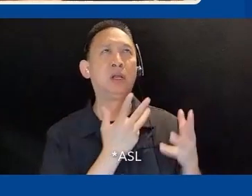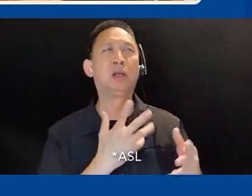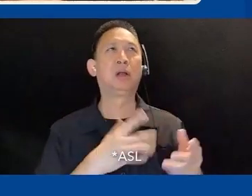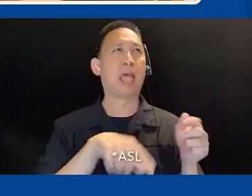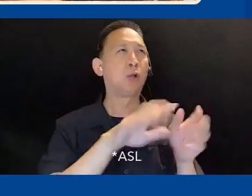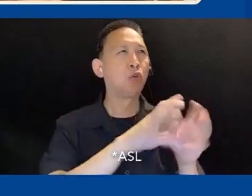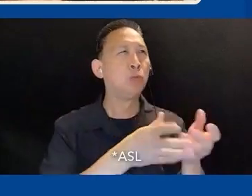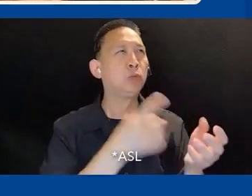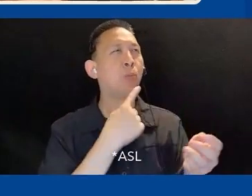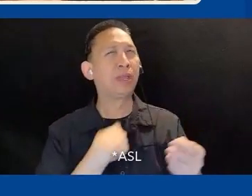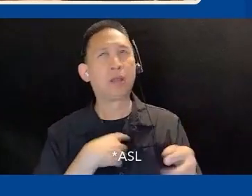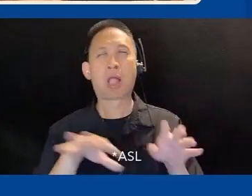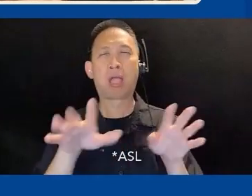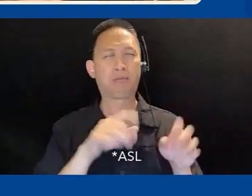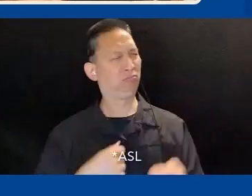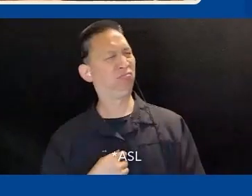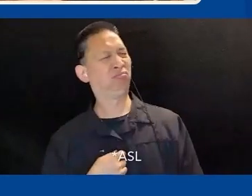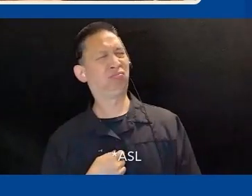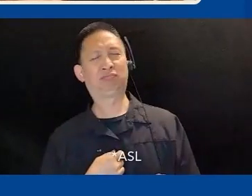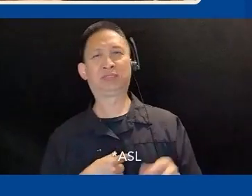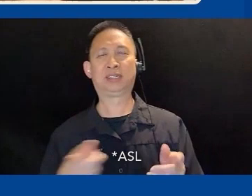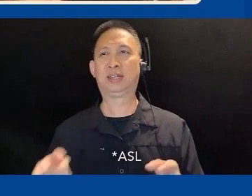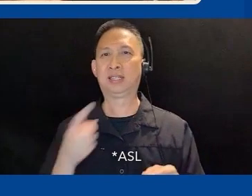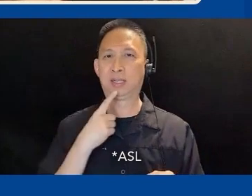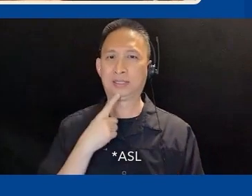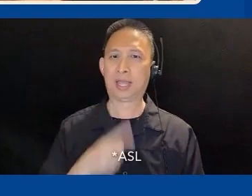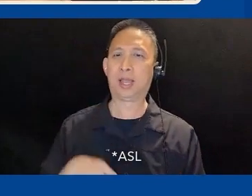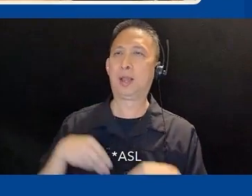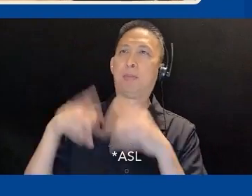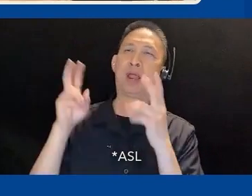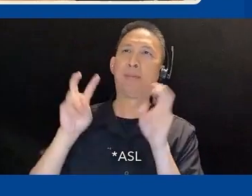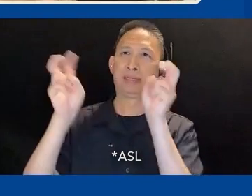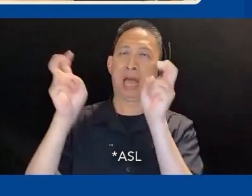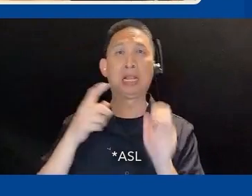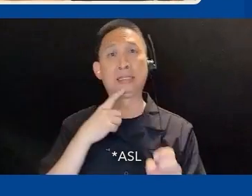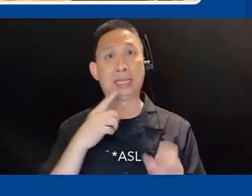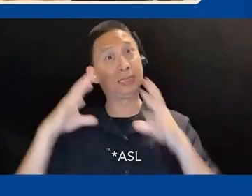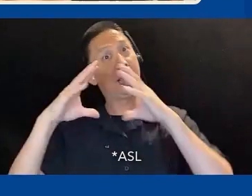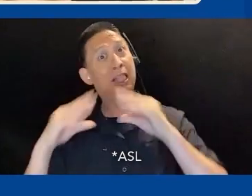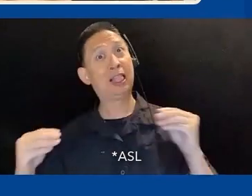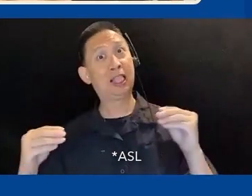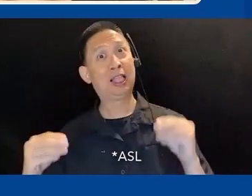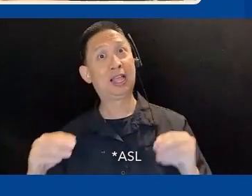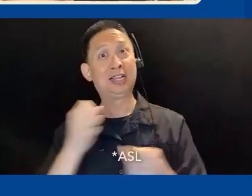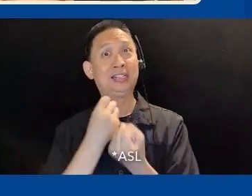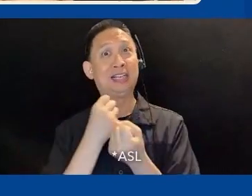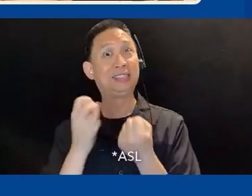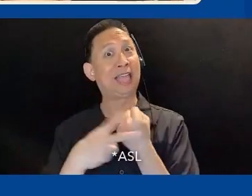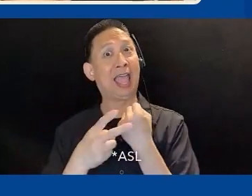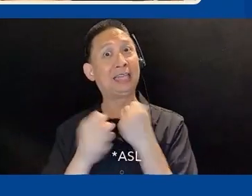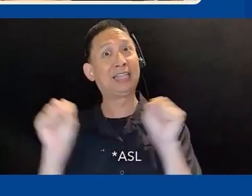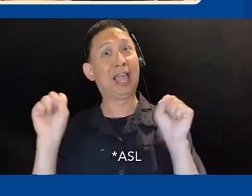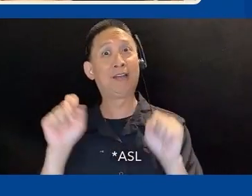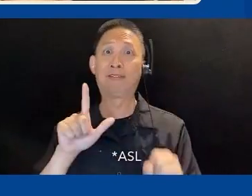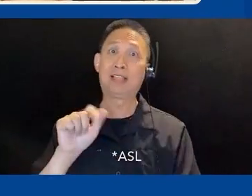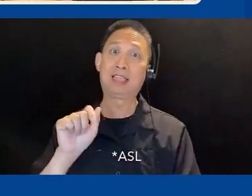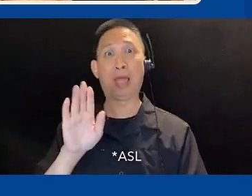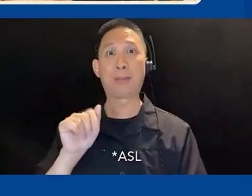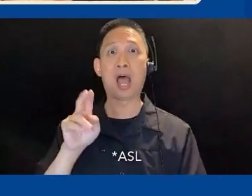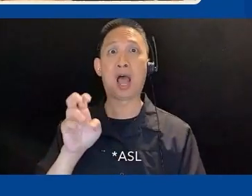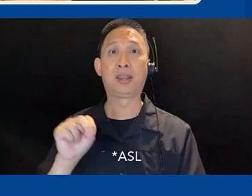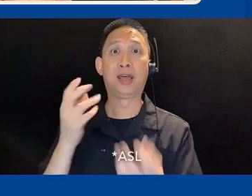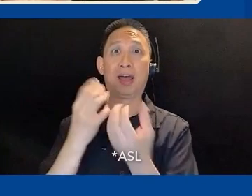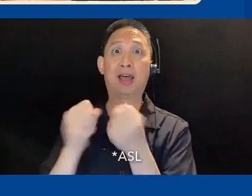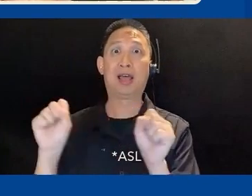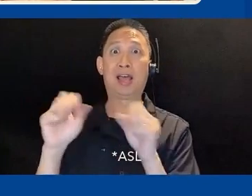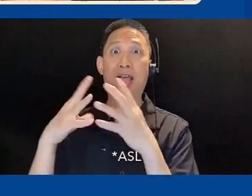Where are we? Like literally put a title card, say Beirut, Lebanon. And it's like, it's not integral to the story. It really